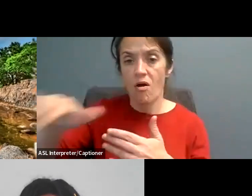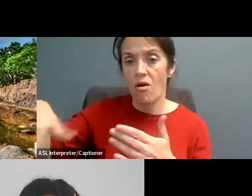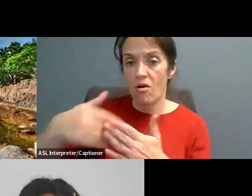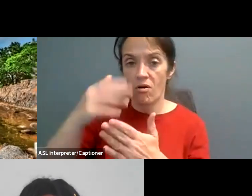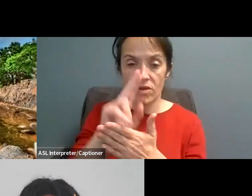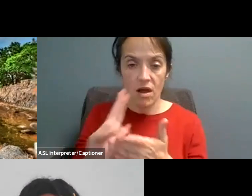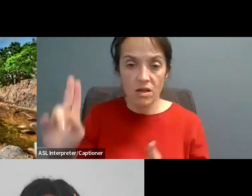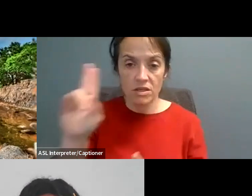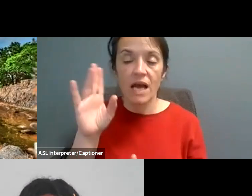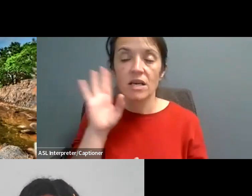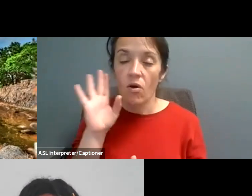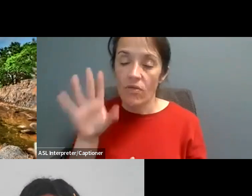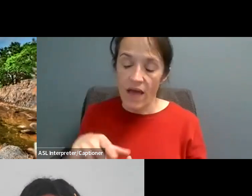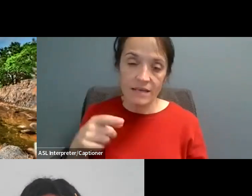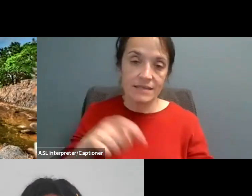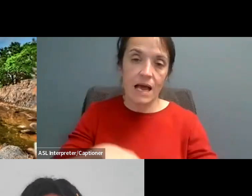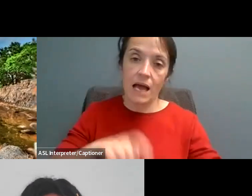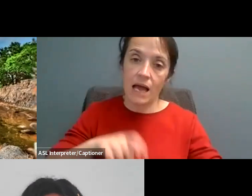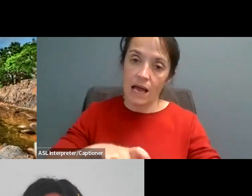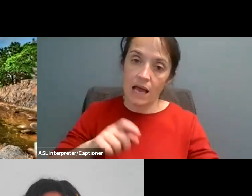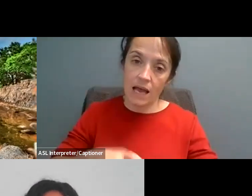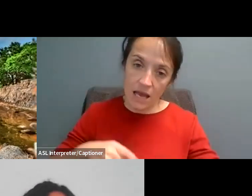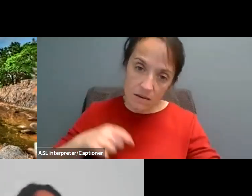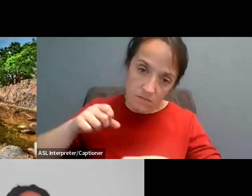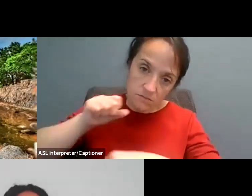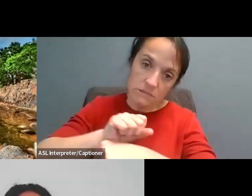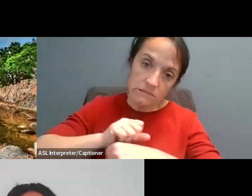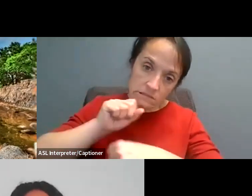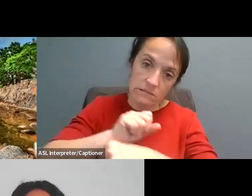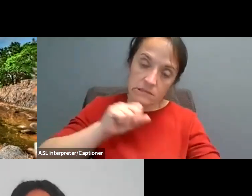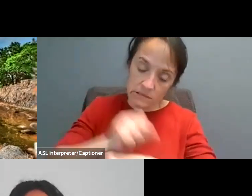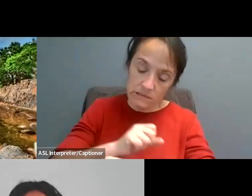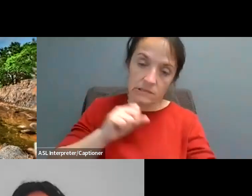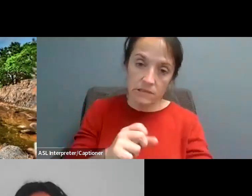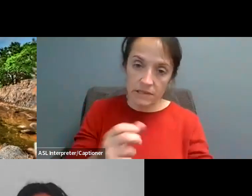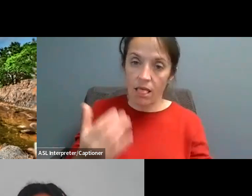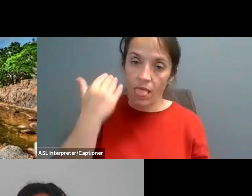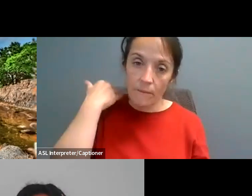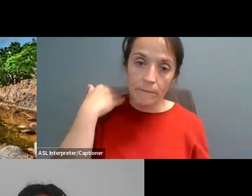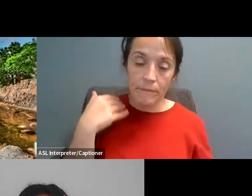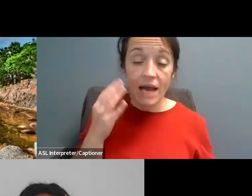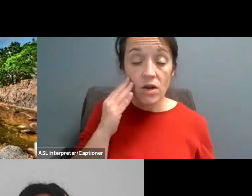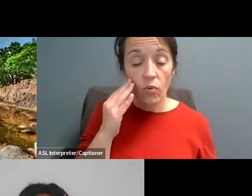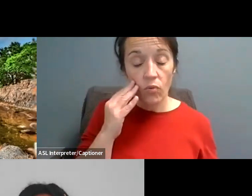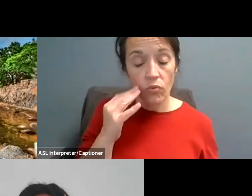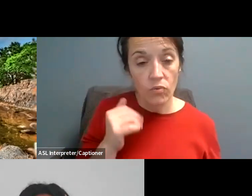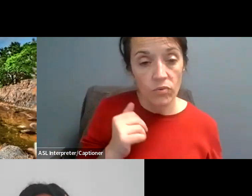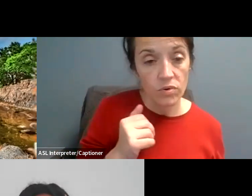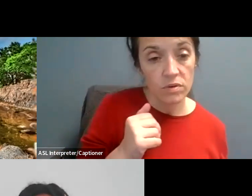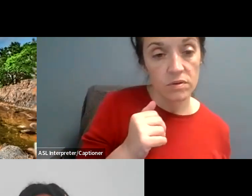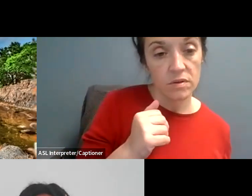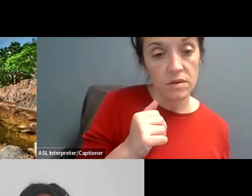these. I know that these take a lot of work and a lot of thought, and know that that work